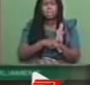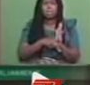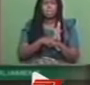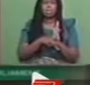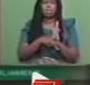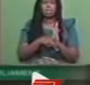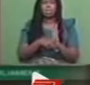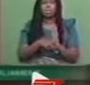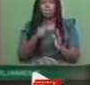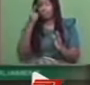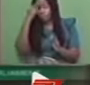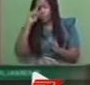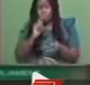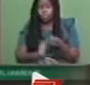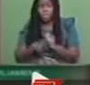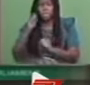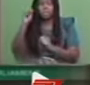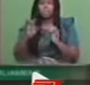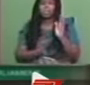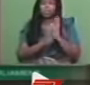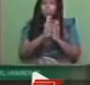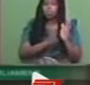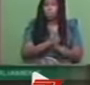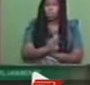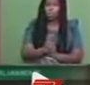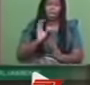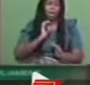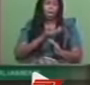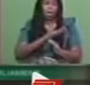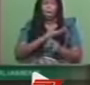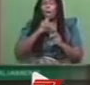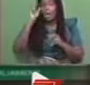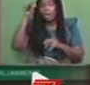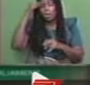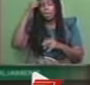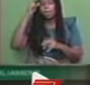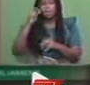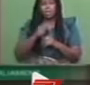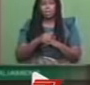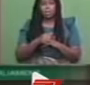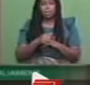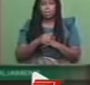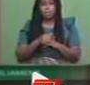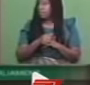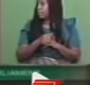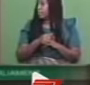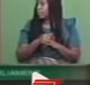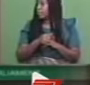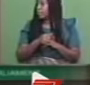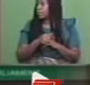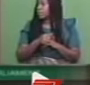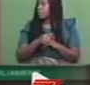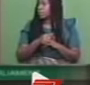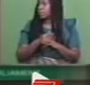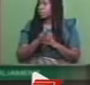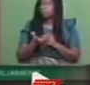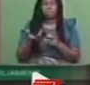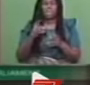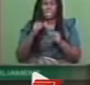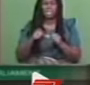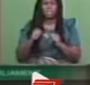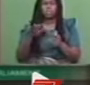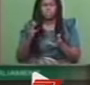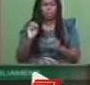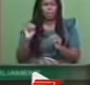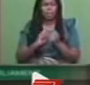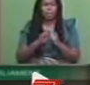Our nation's future is under peril. We know that it's only set to get worse, even